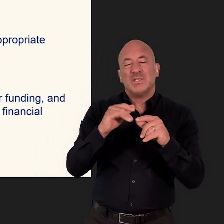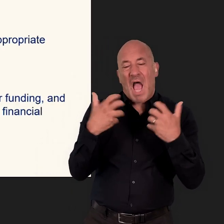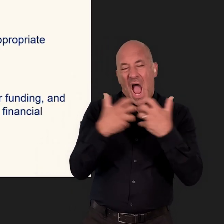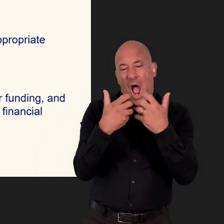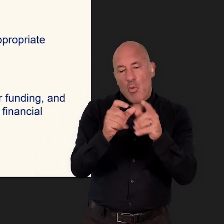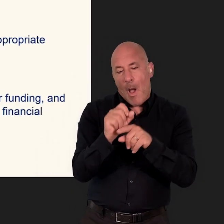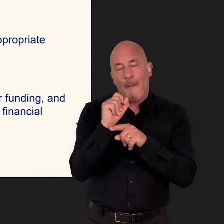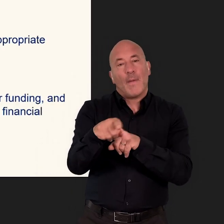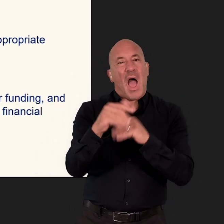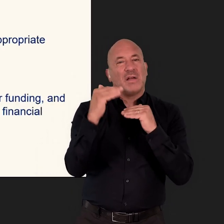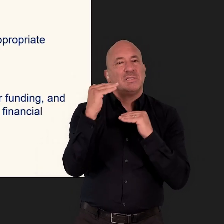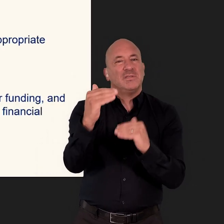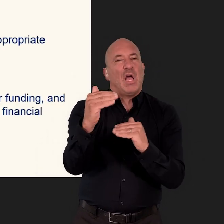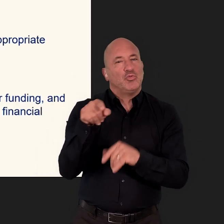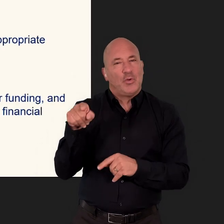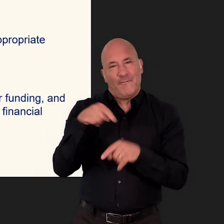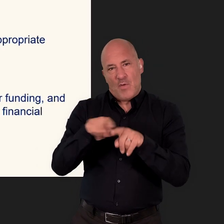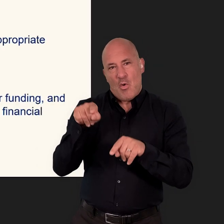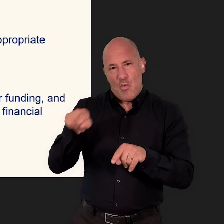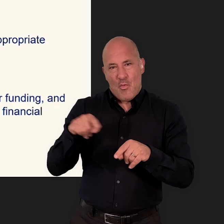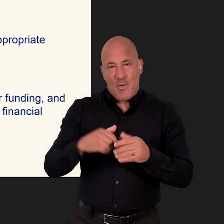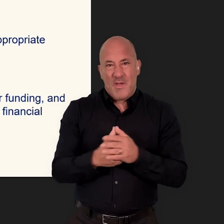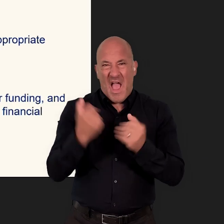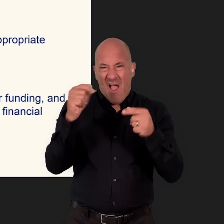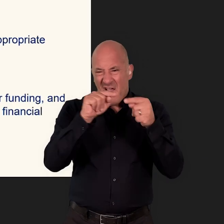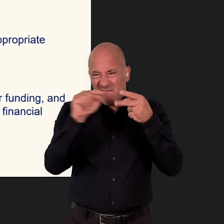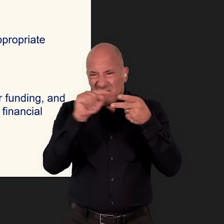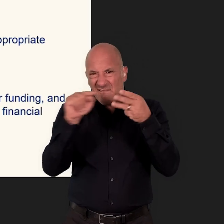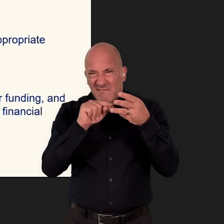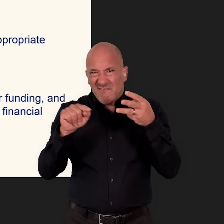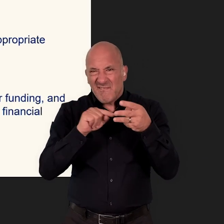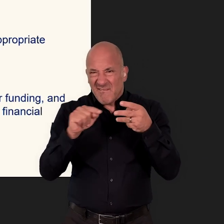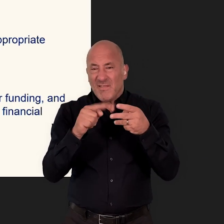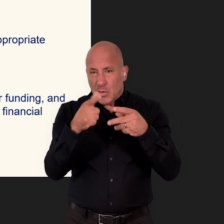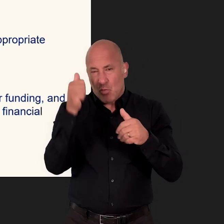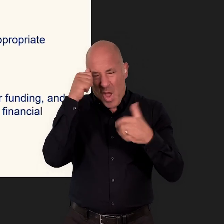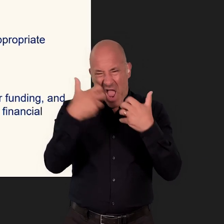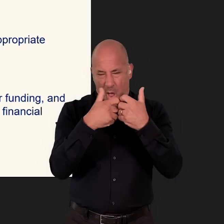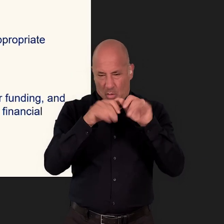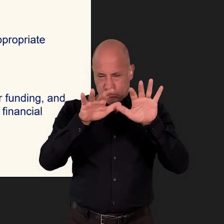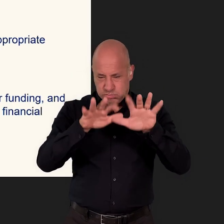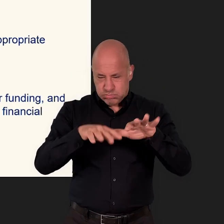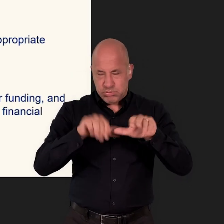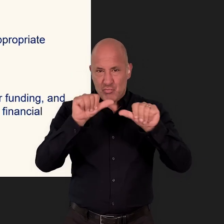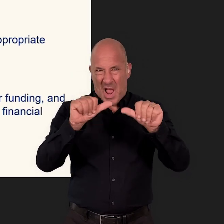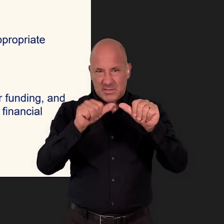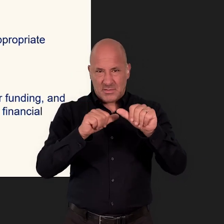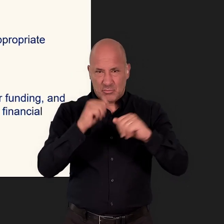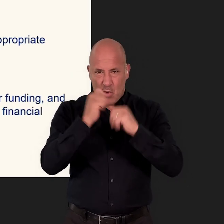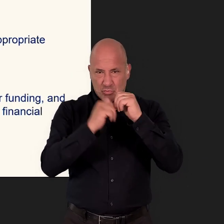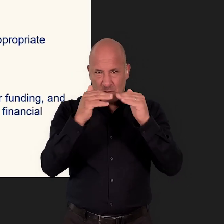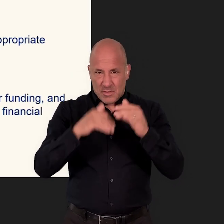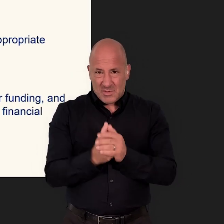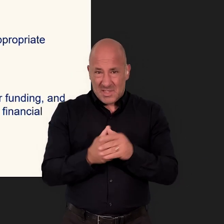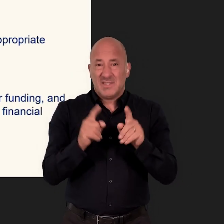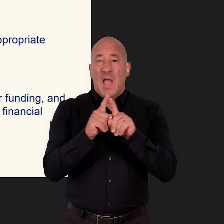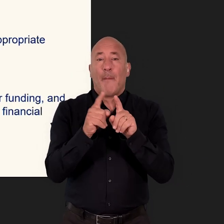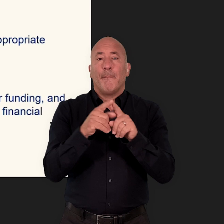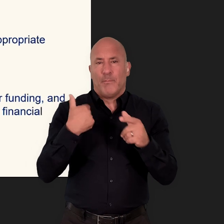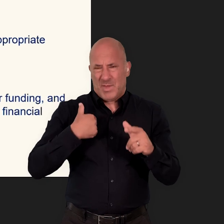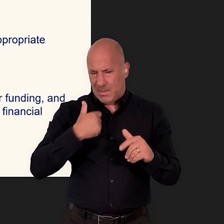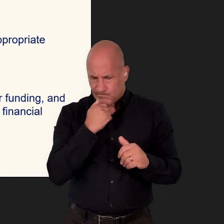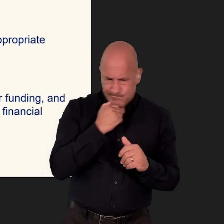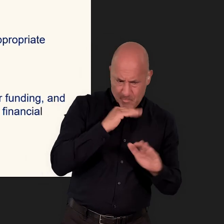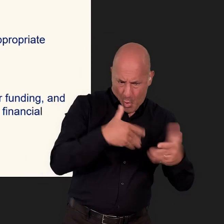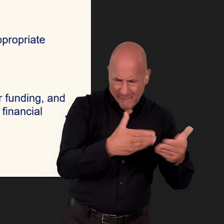as detailed in the How to Apply part of the guidance. Use the prompts to fully structure your response. There